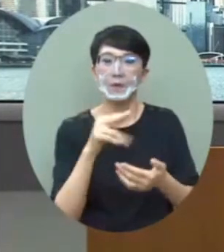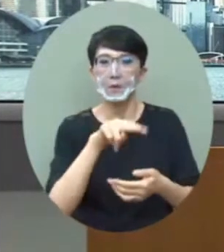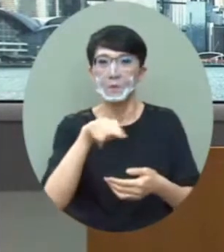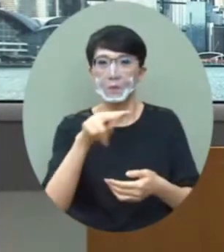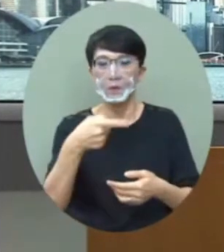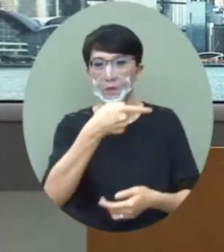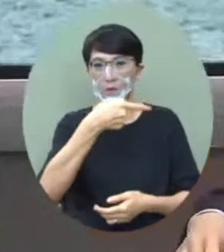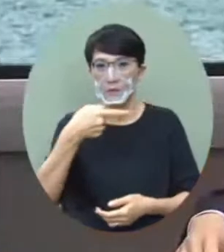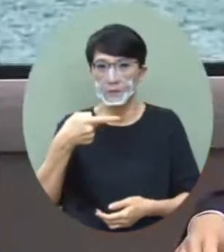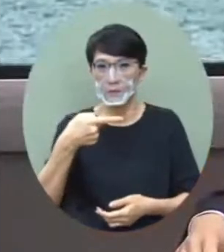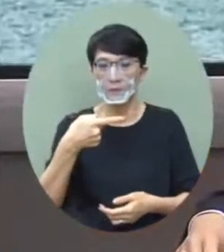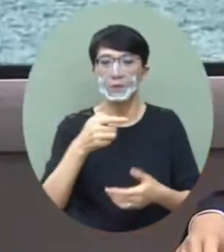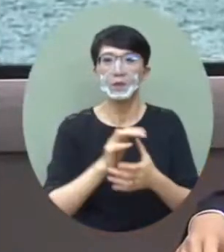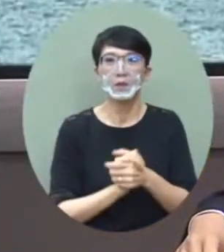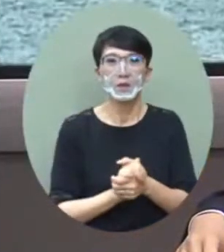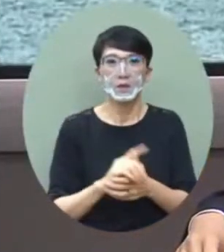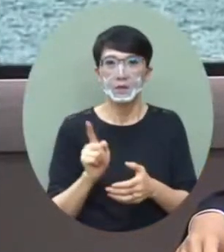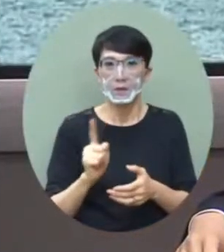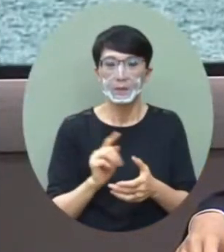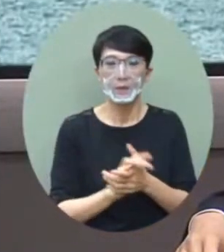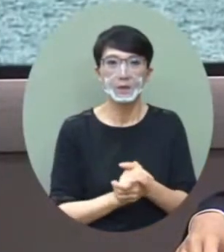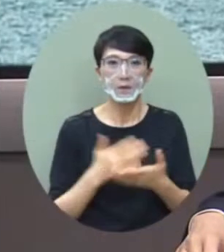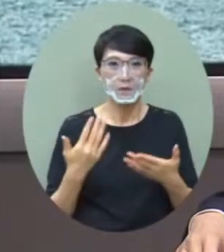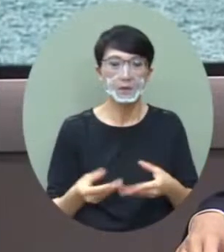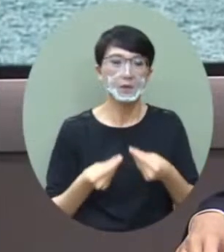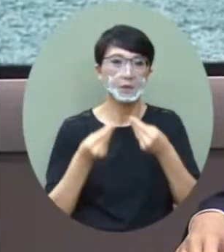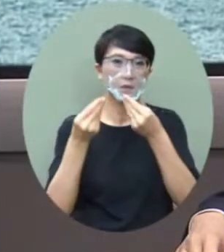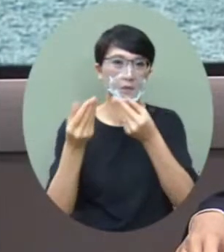Now, we have found some negative cases